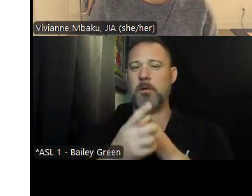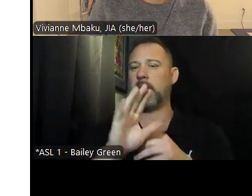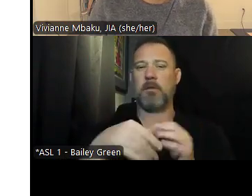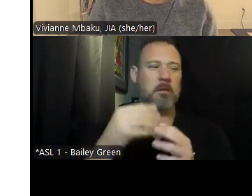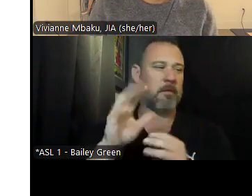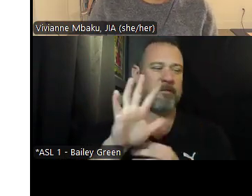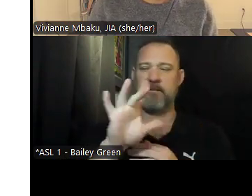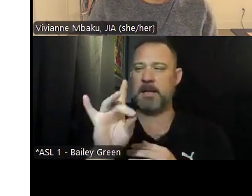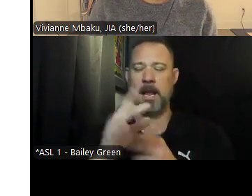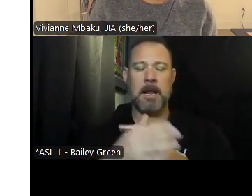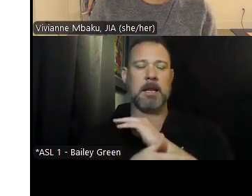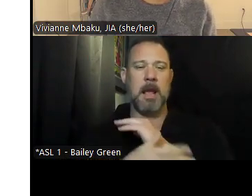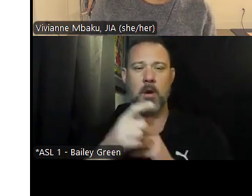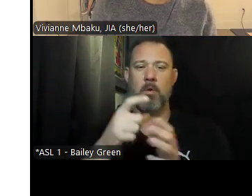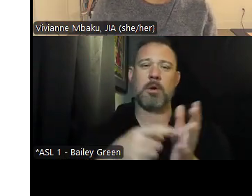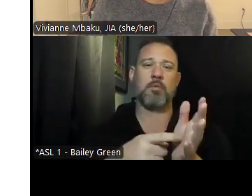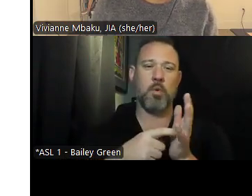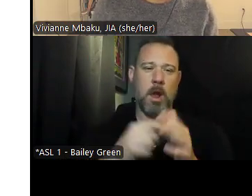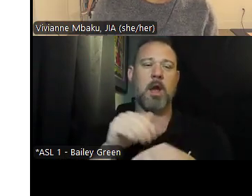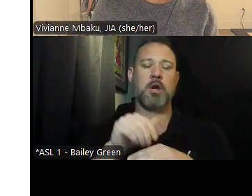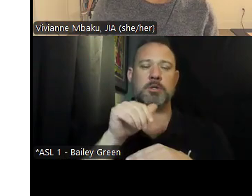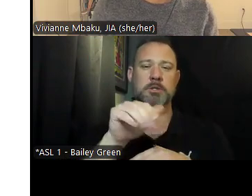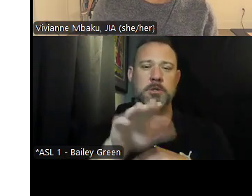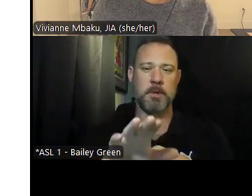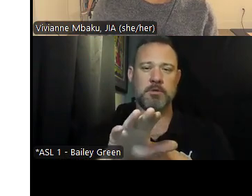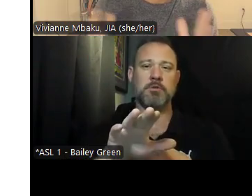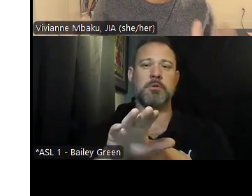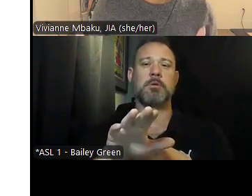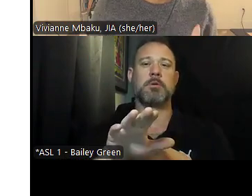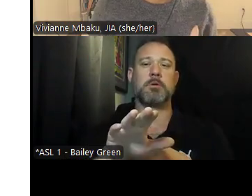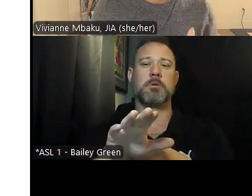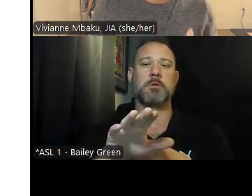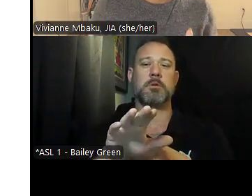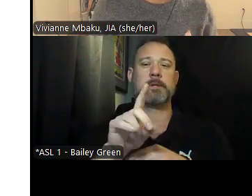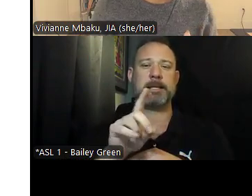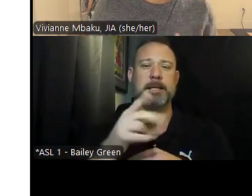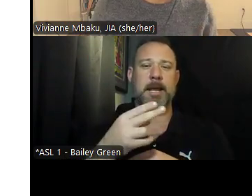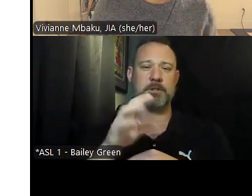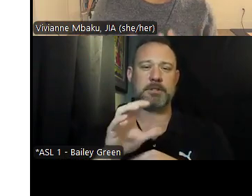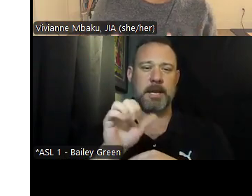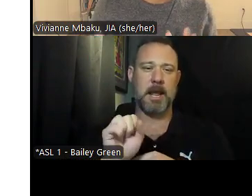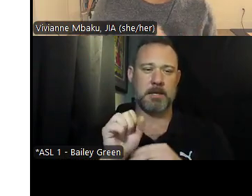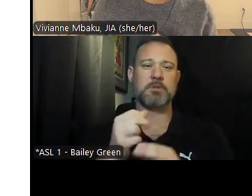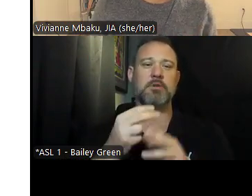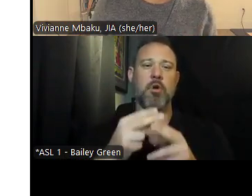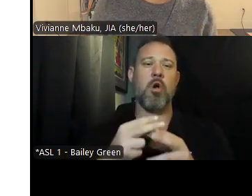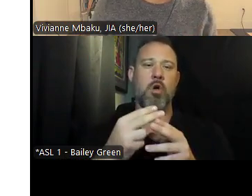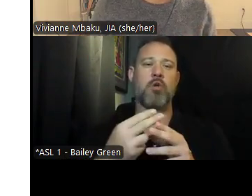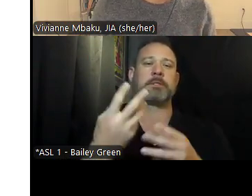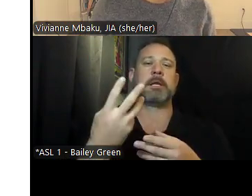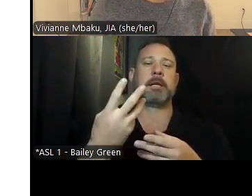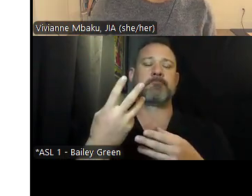58 counties, have to submit what DHCS is calling an integrated